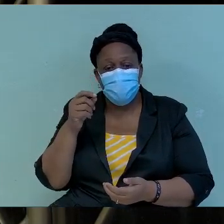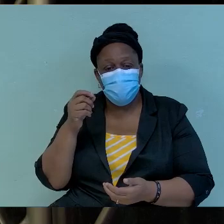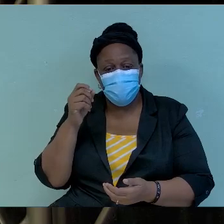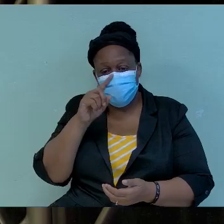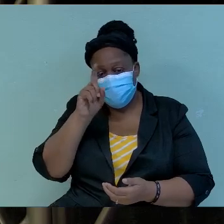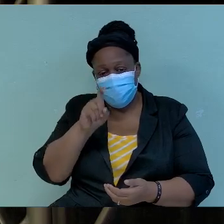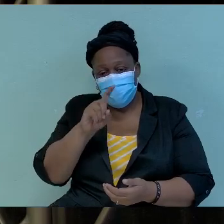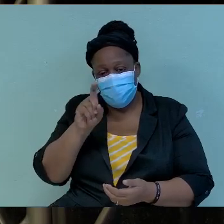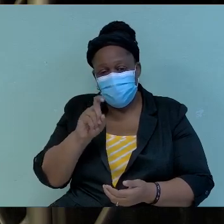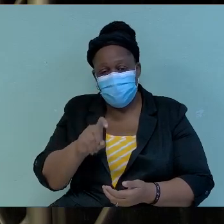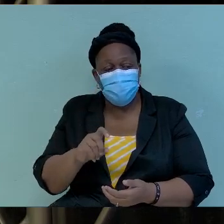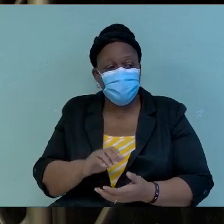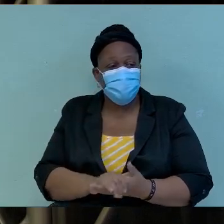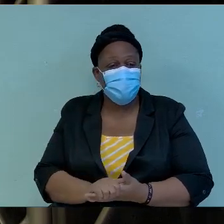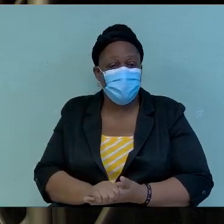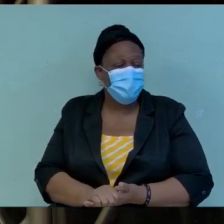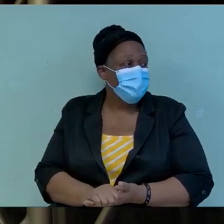EOC on